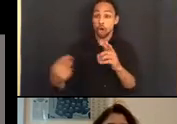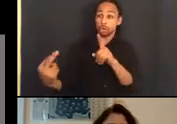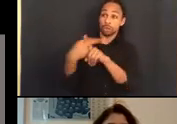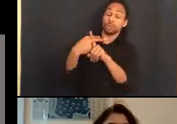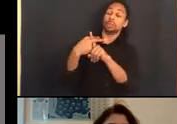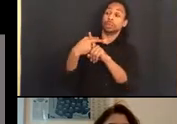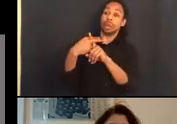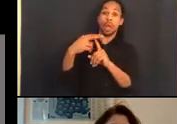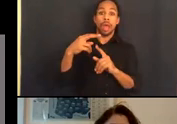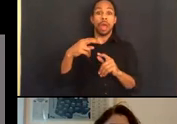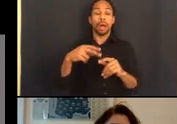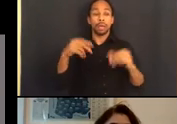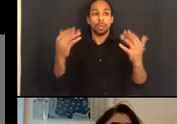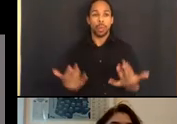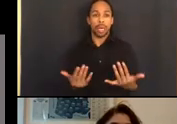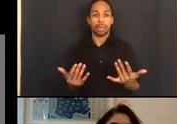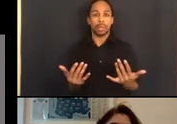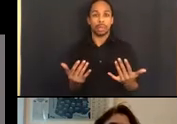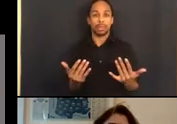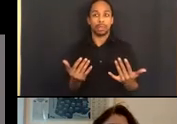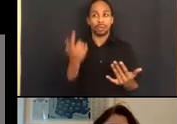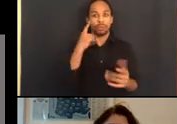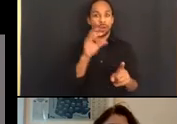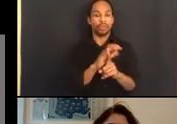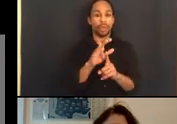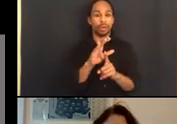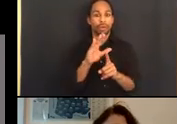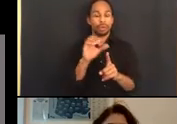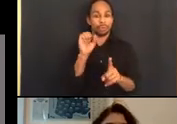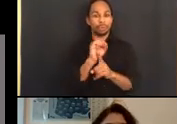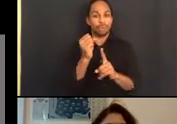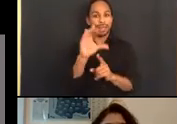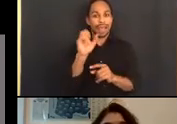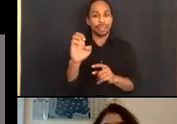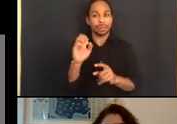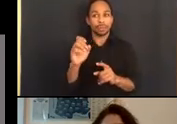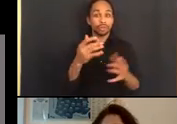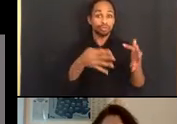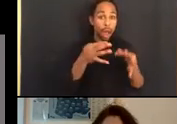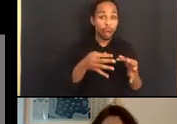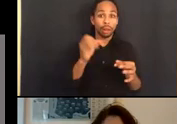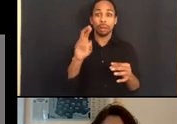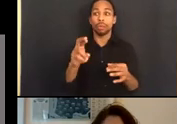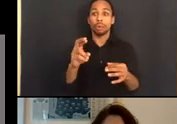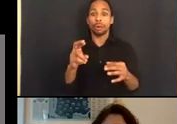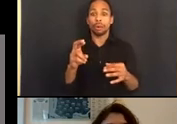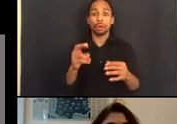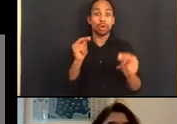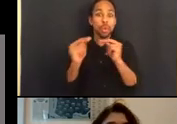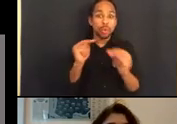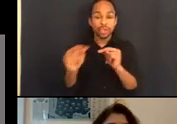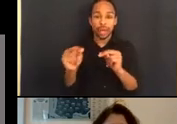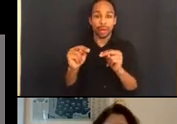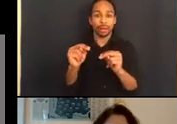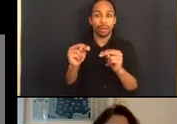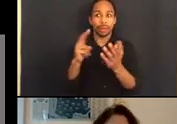case, awaiting an opportunity to go to trial or awaiting an opportunity to negotiate a plea deal in their case. There